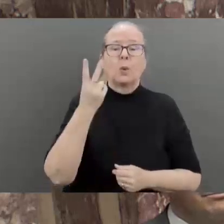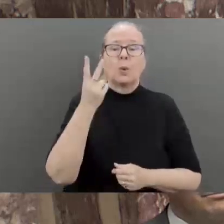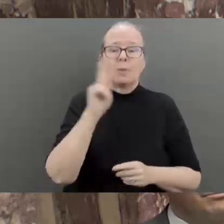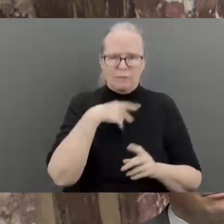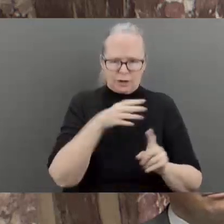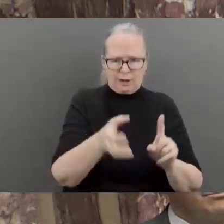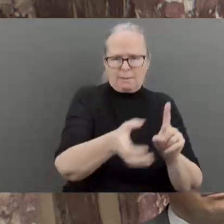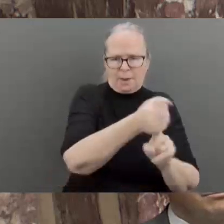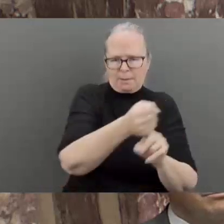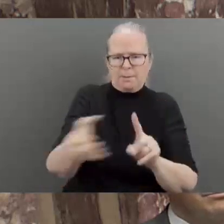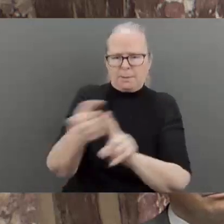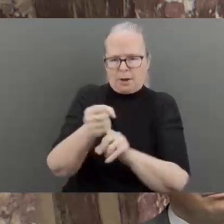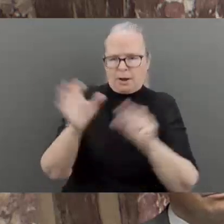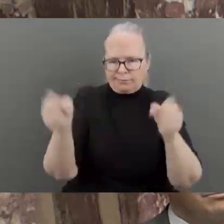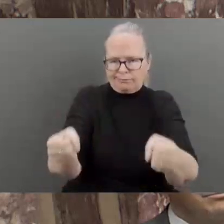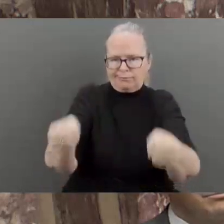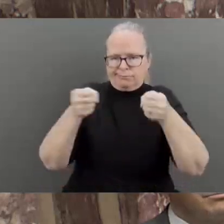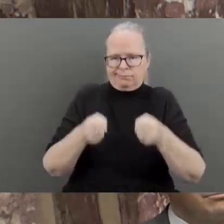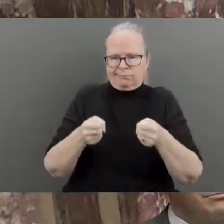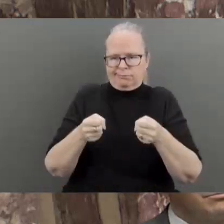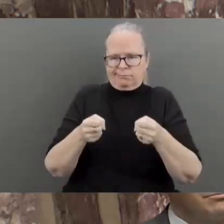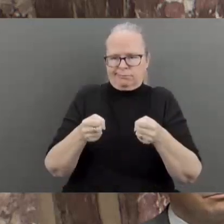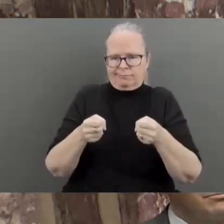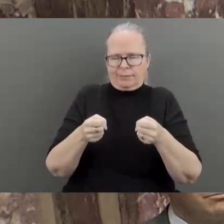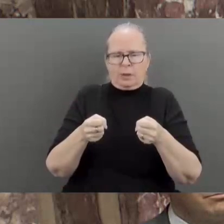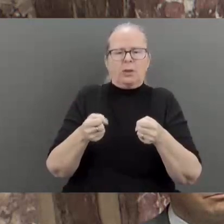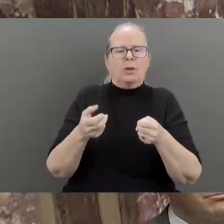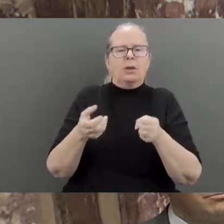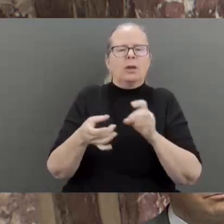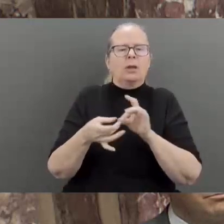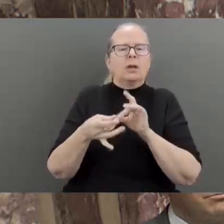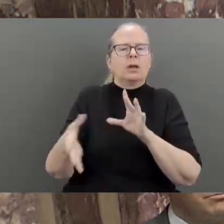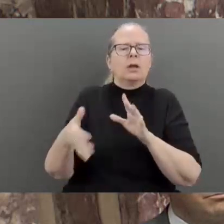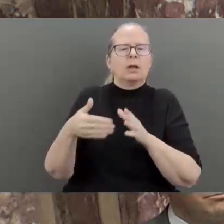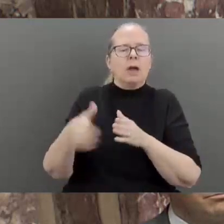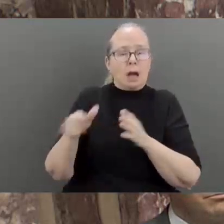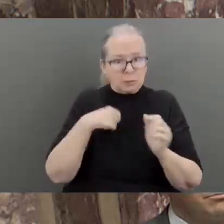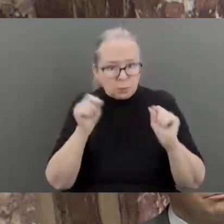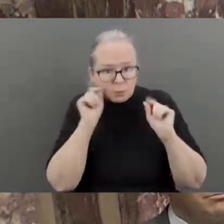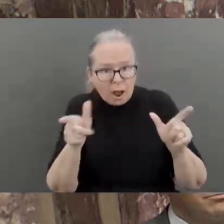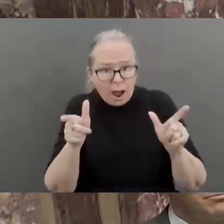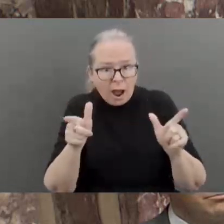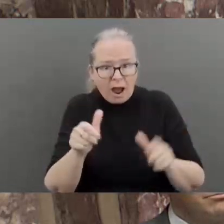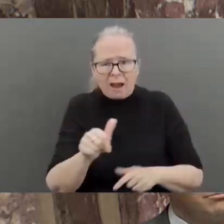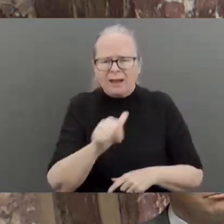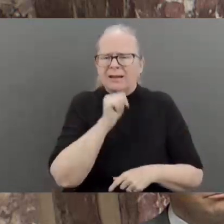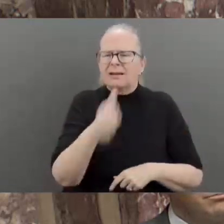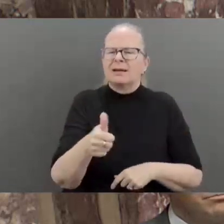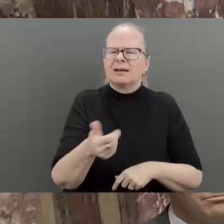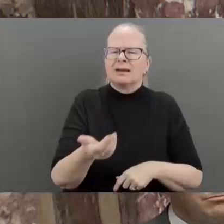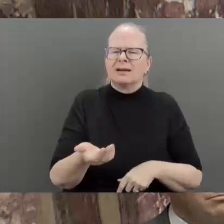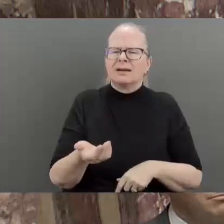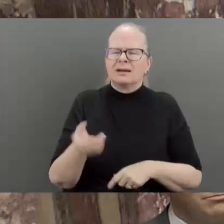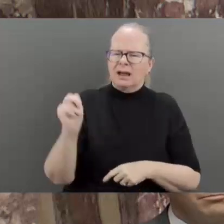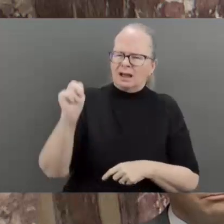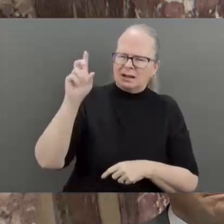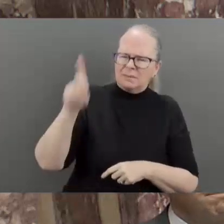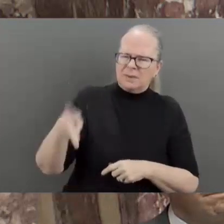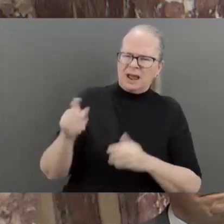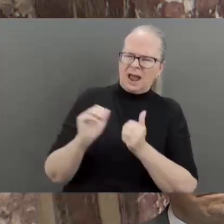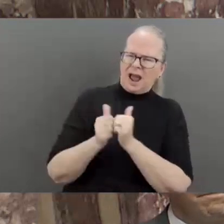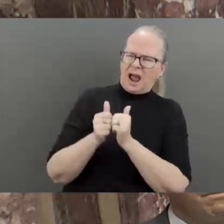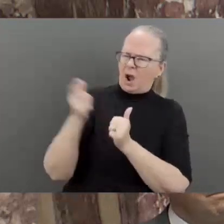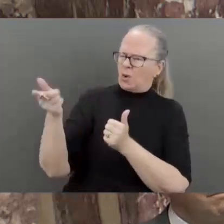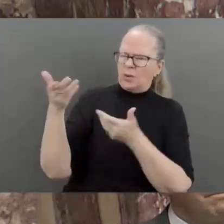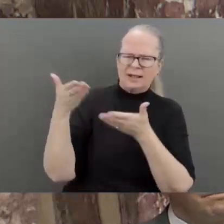NDP government allow BC to become a safe haven for industrial-scale fentanyl